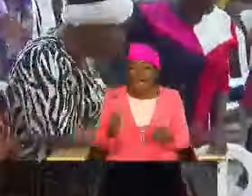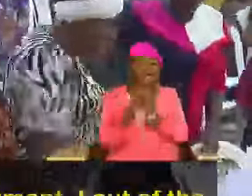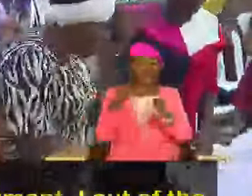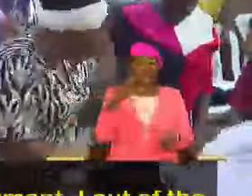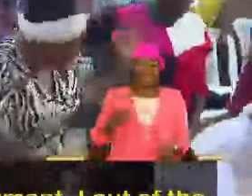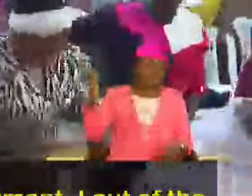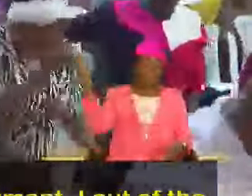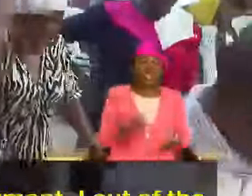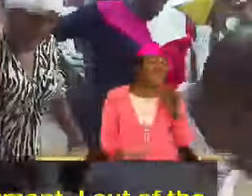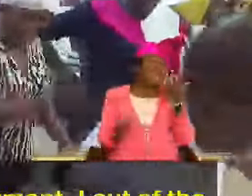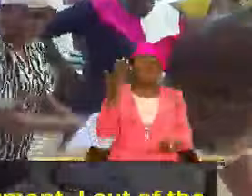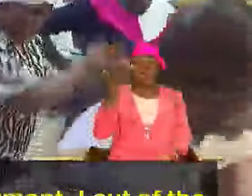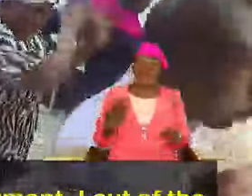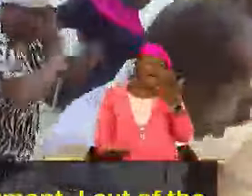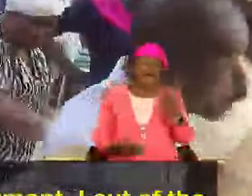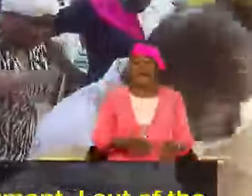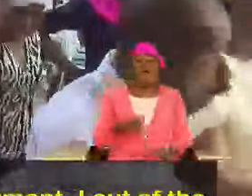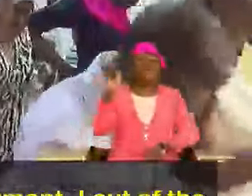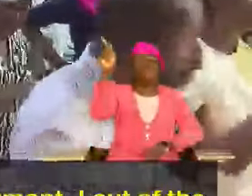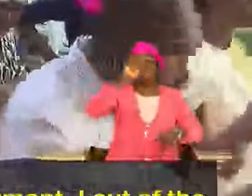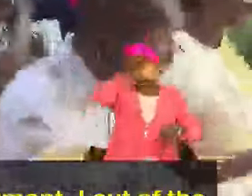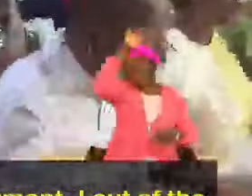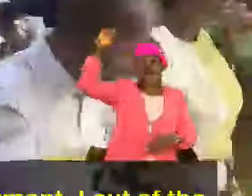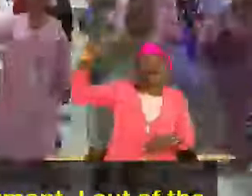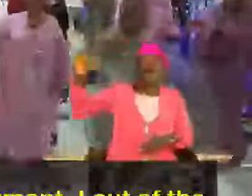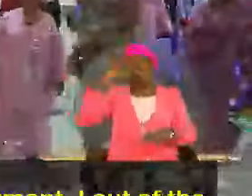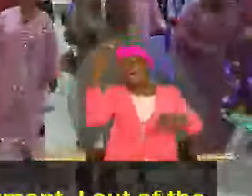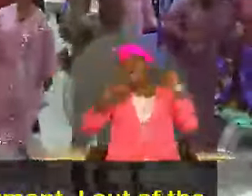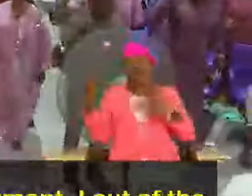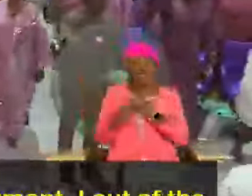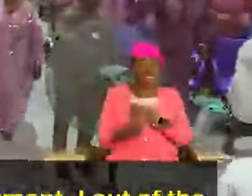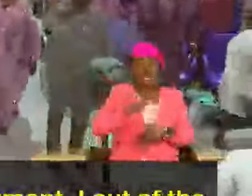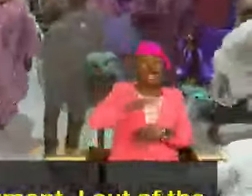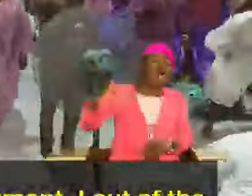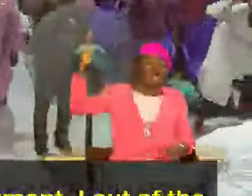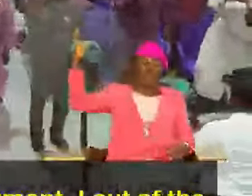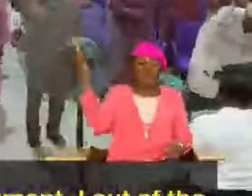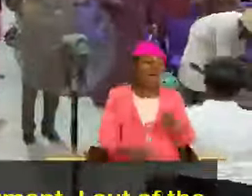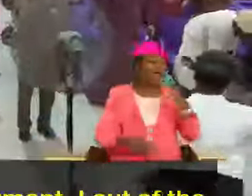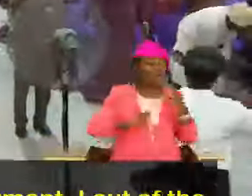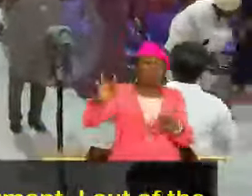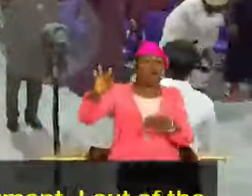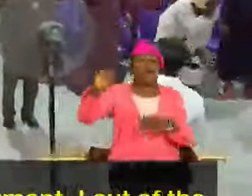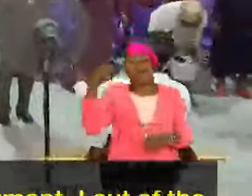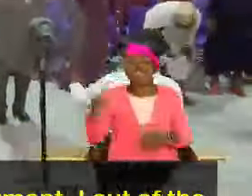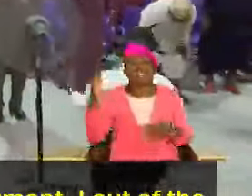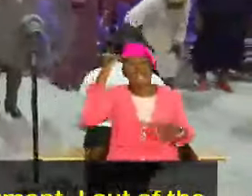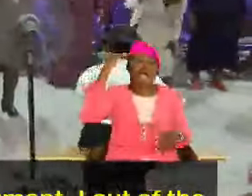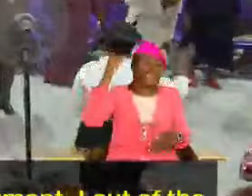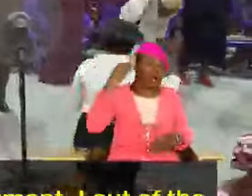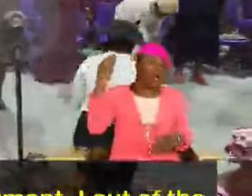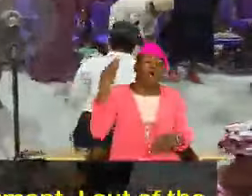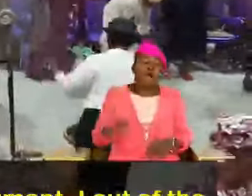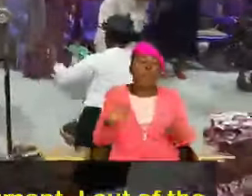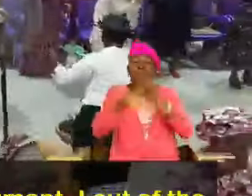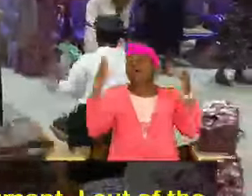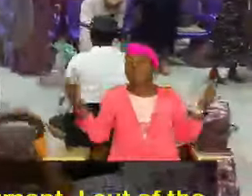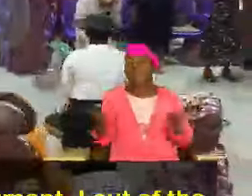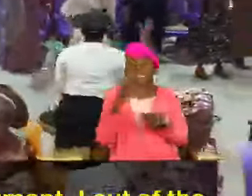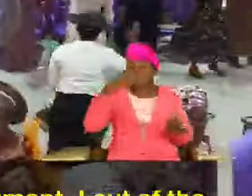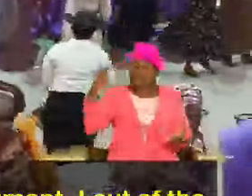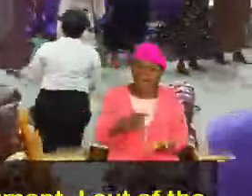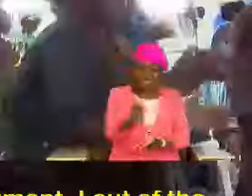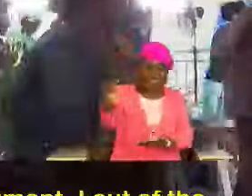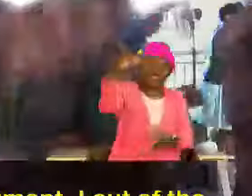Thunder and judgment i c the head of family serpent in the name of